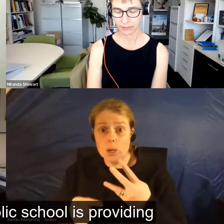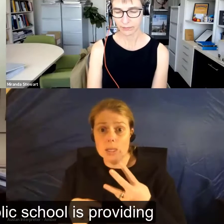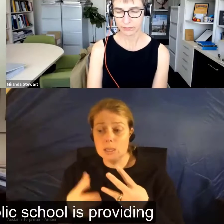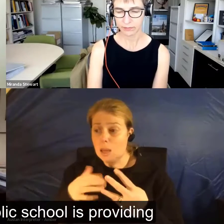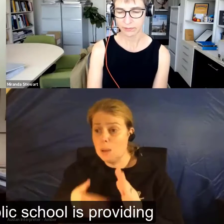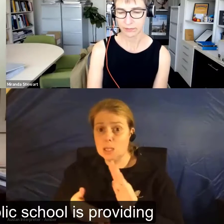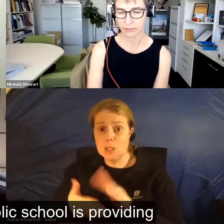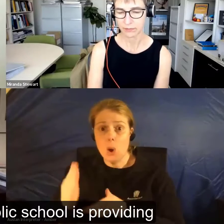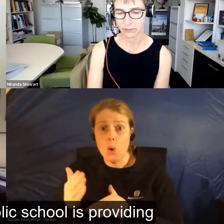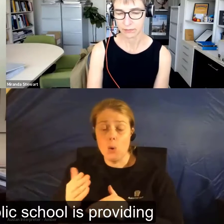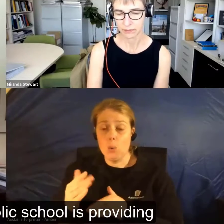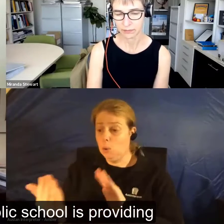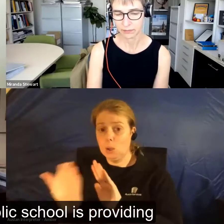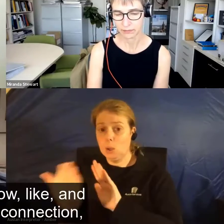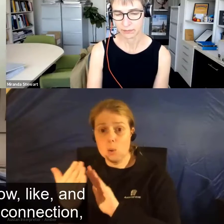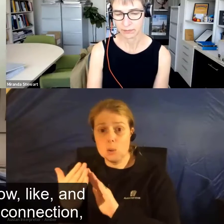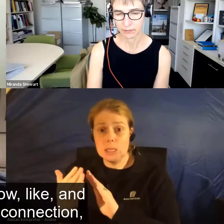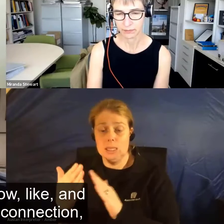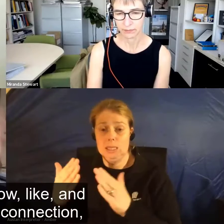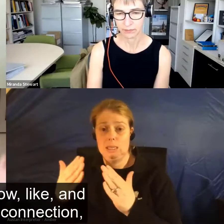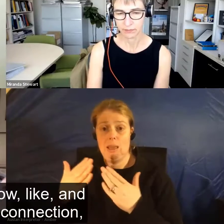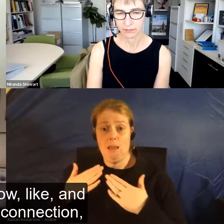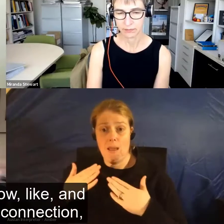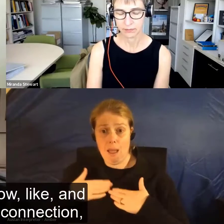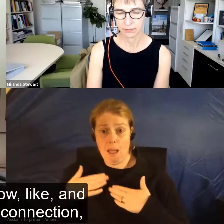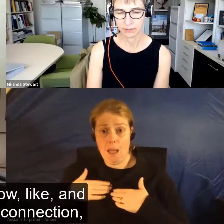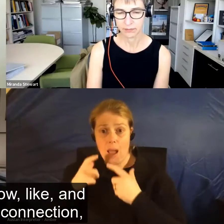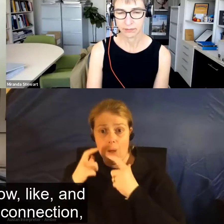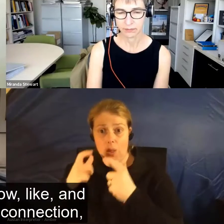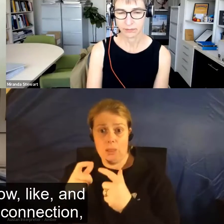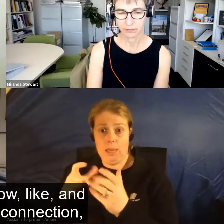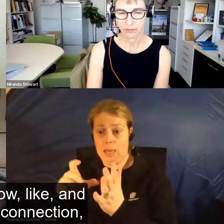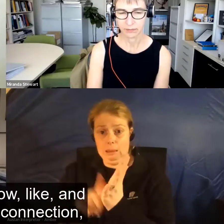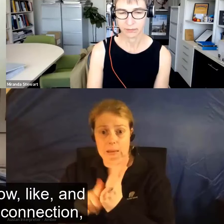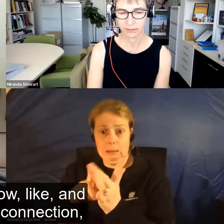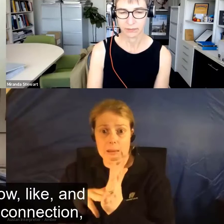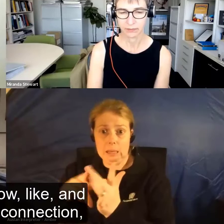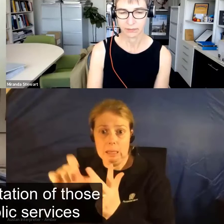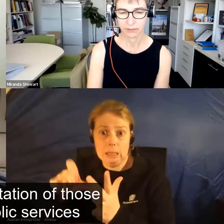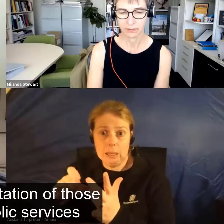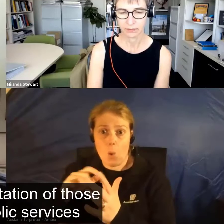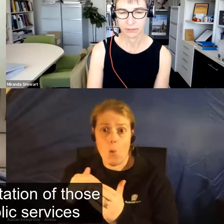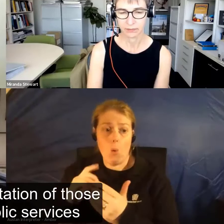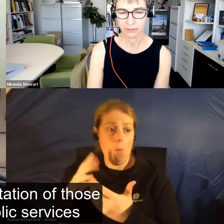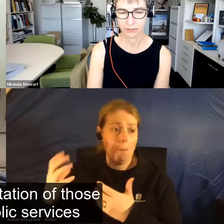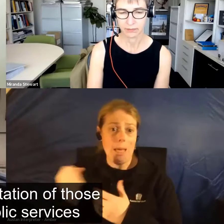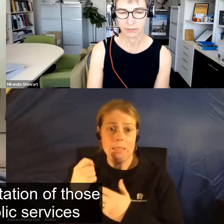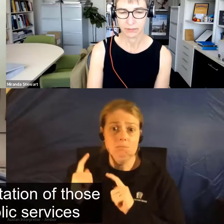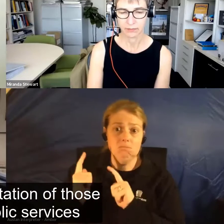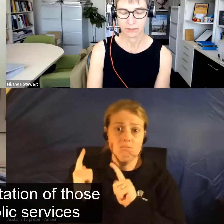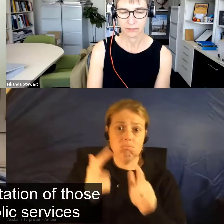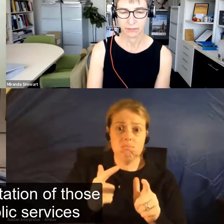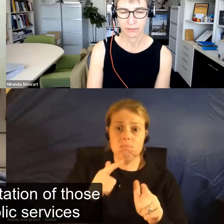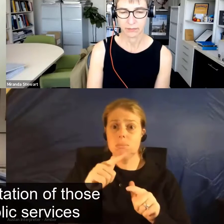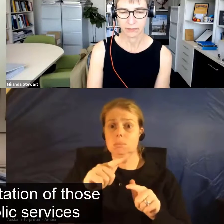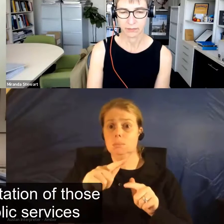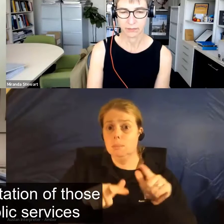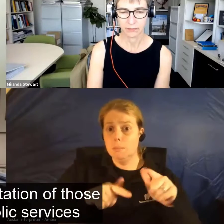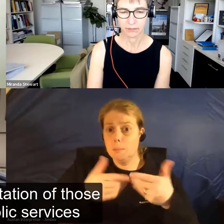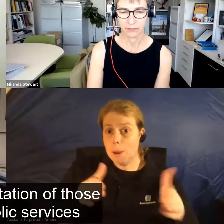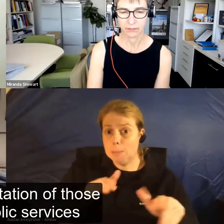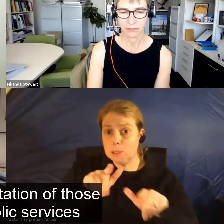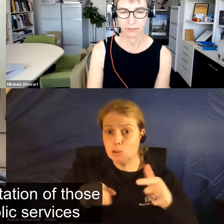or whatever the public school is providing, or, and it's the disconnection, the fragmentation of those basic